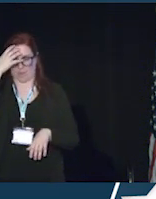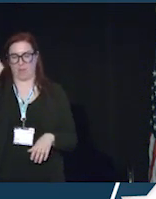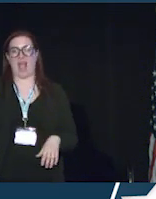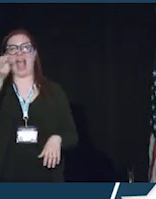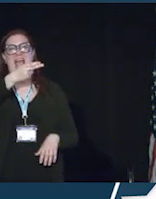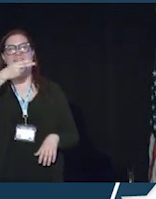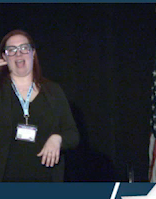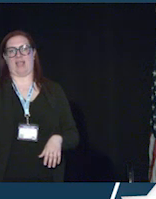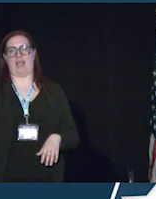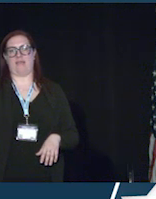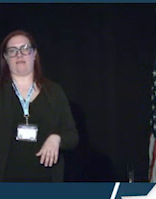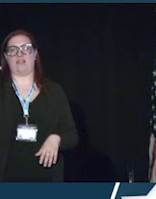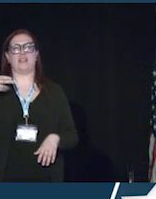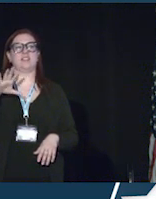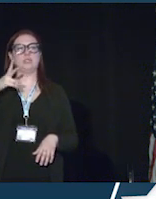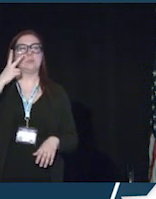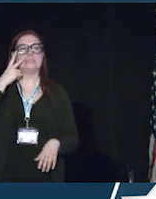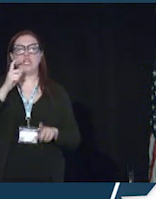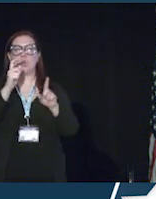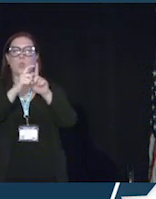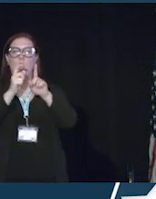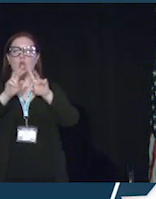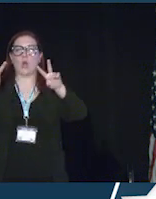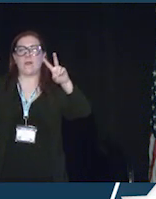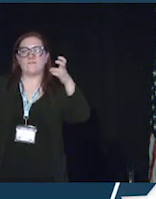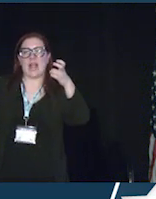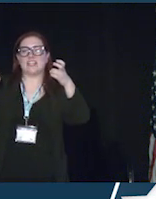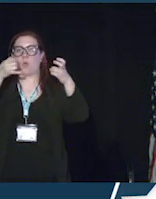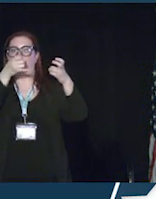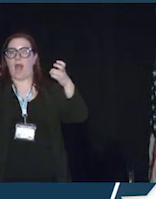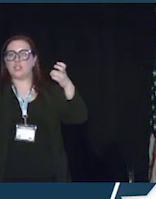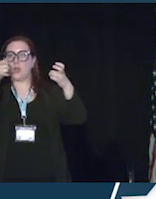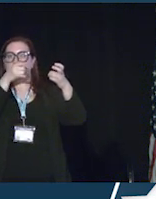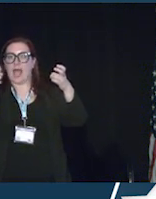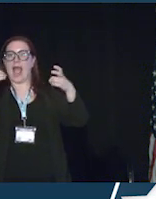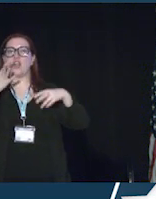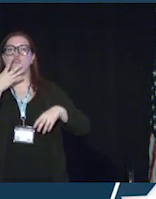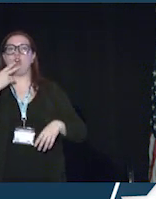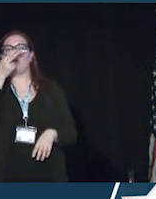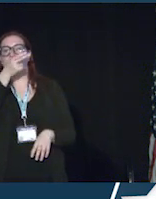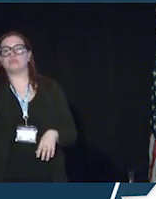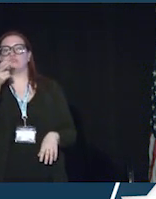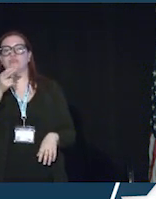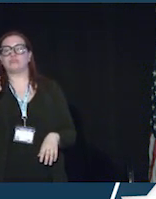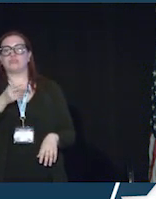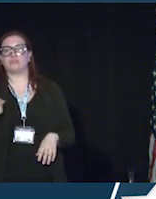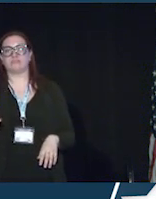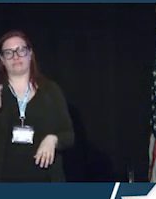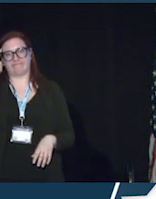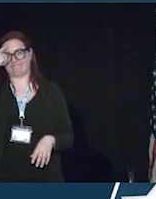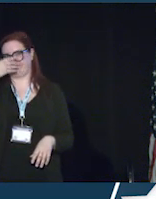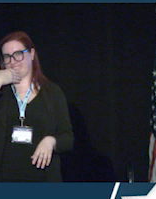highlight keywords and phrases, maybe even underline. In other words,